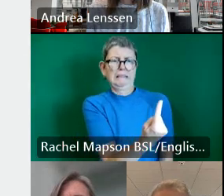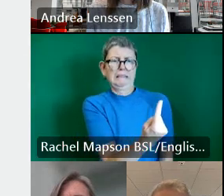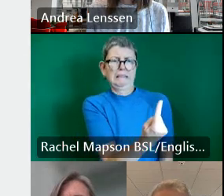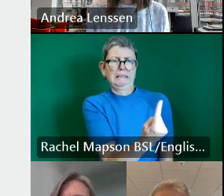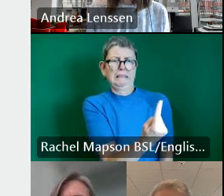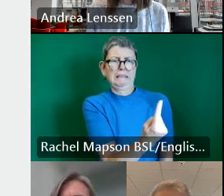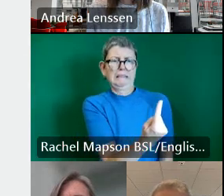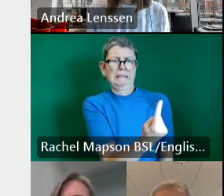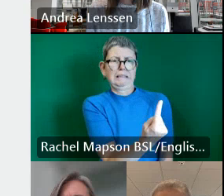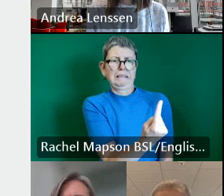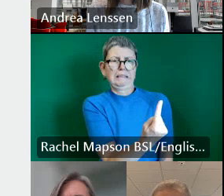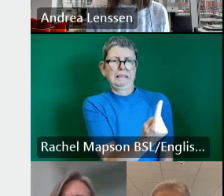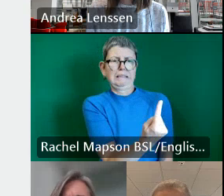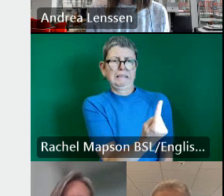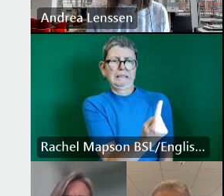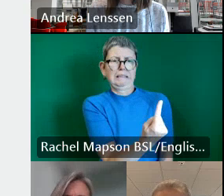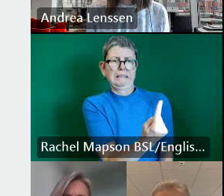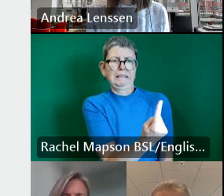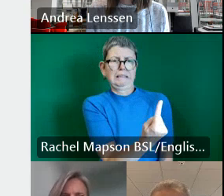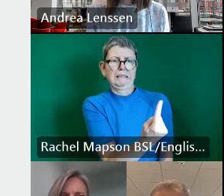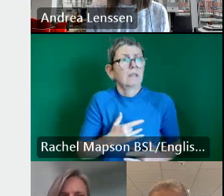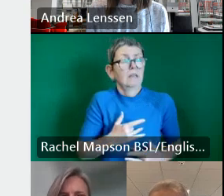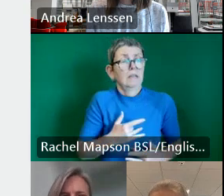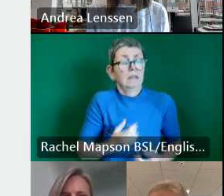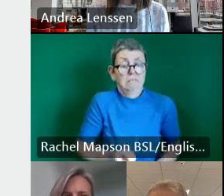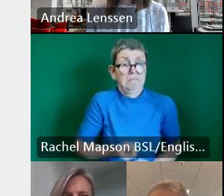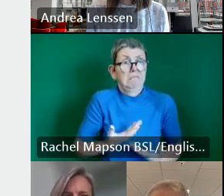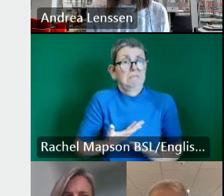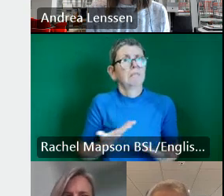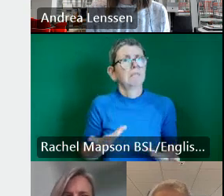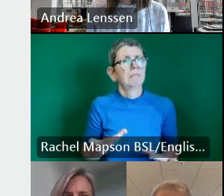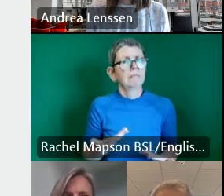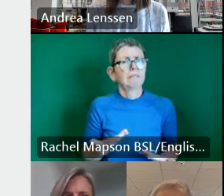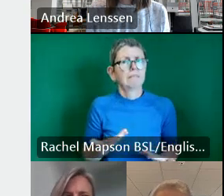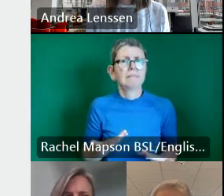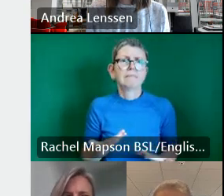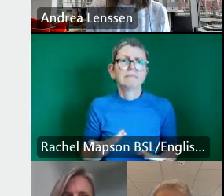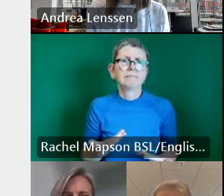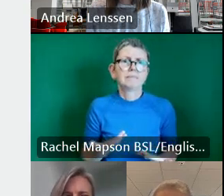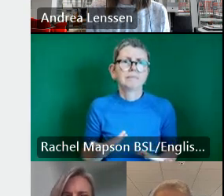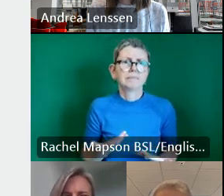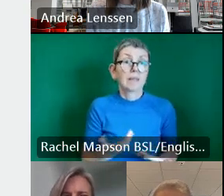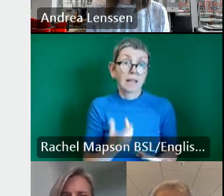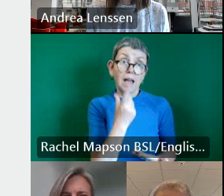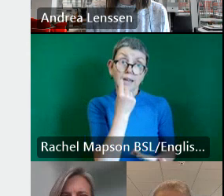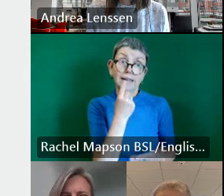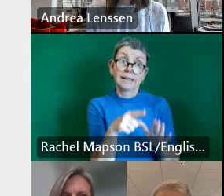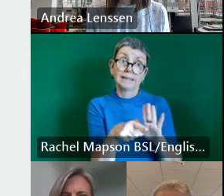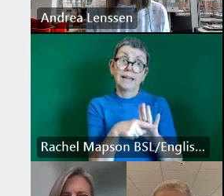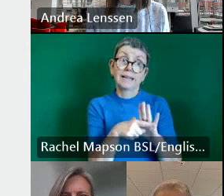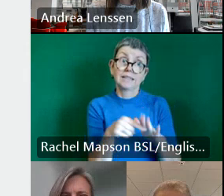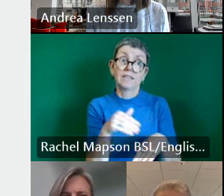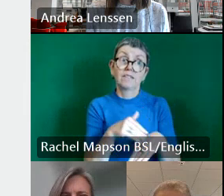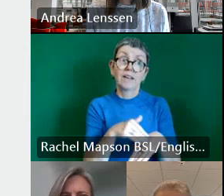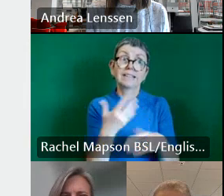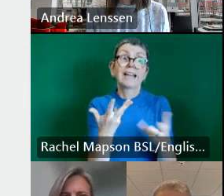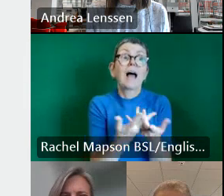very stereotypical views of that patient and can have a negative impact on how they treat the